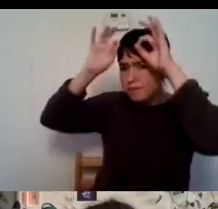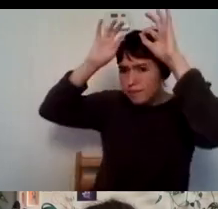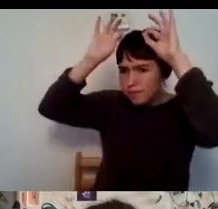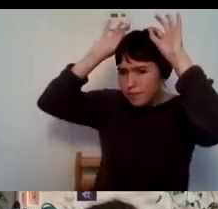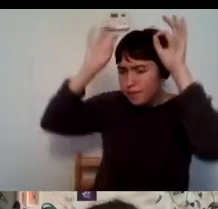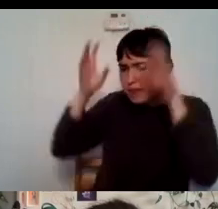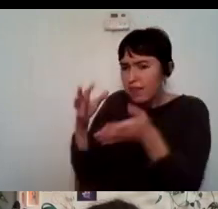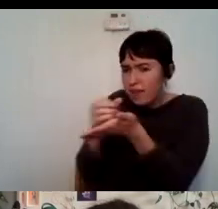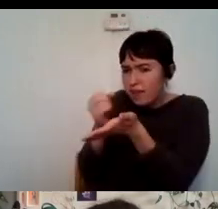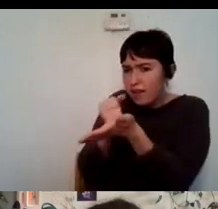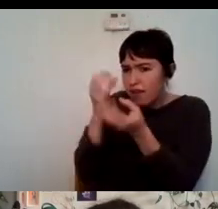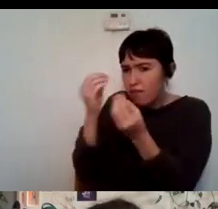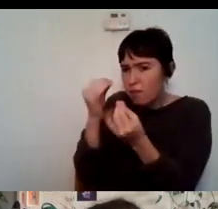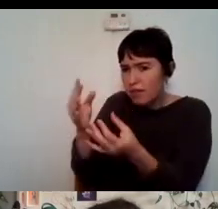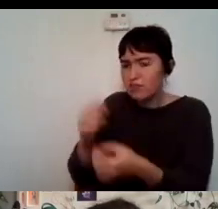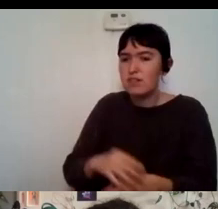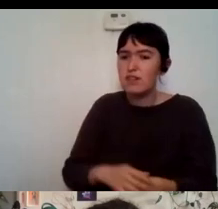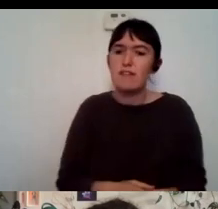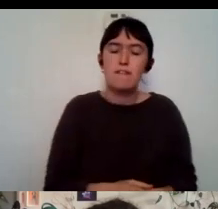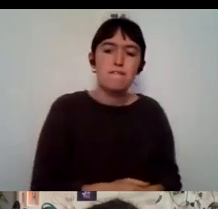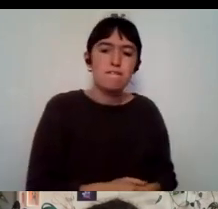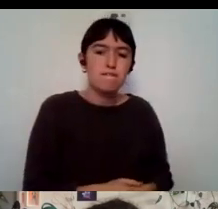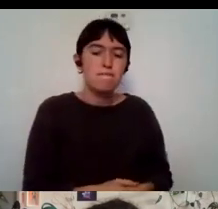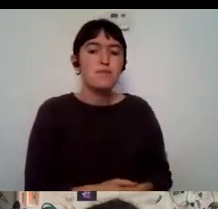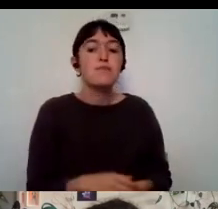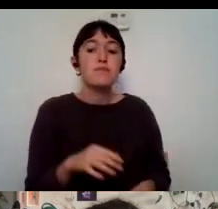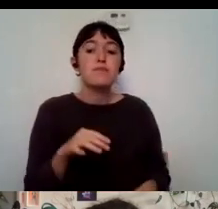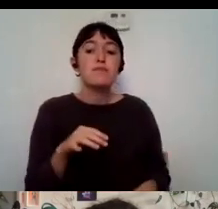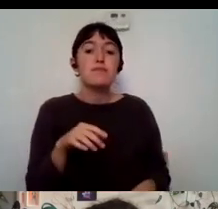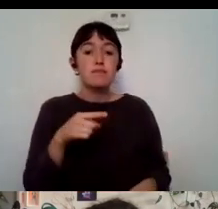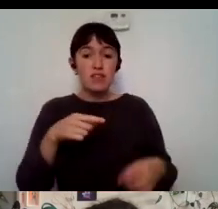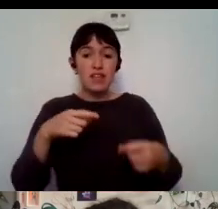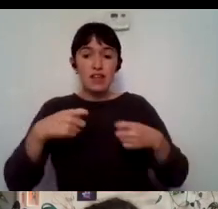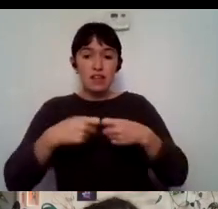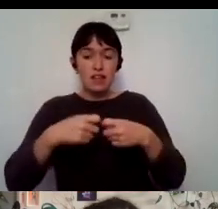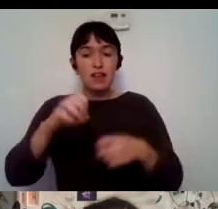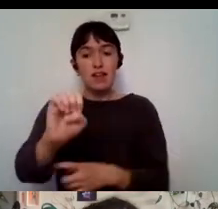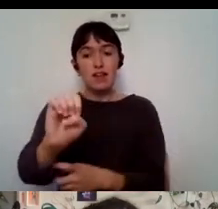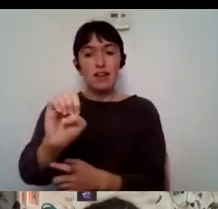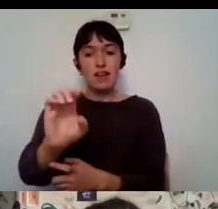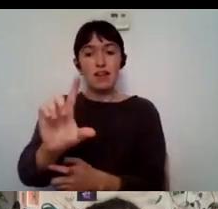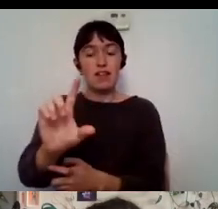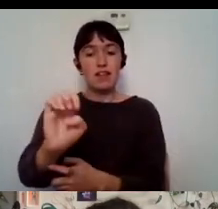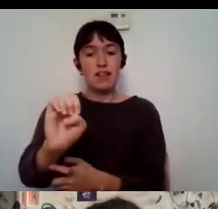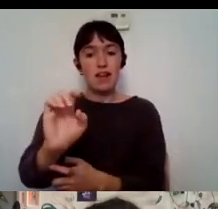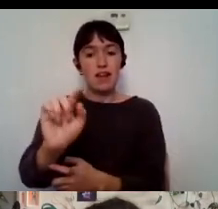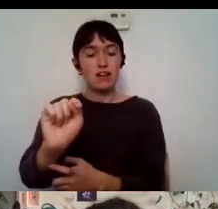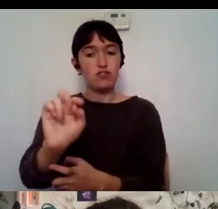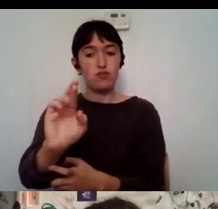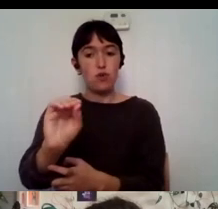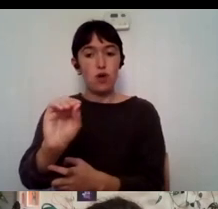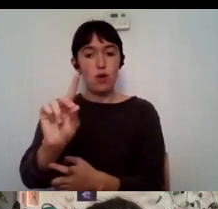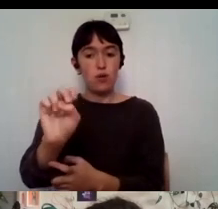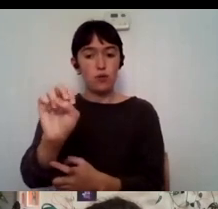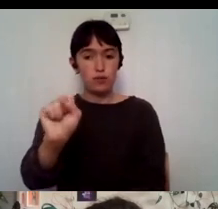Yeah, so what we have here is we have, they're called electrodes. So kind of similar to if you